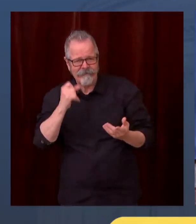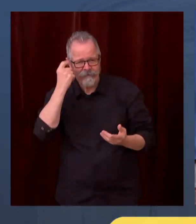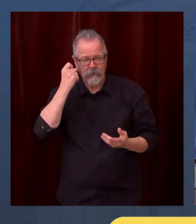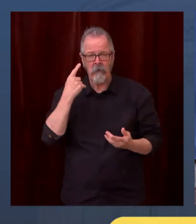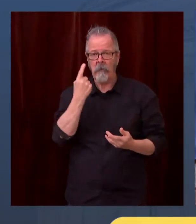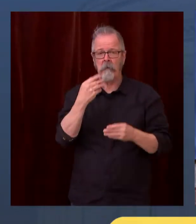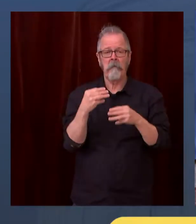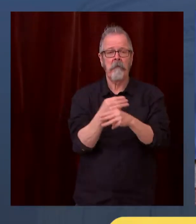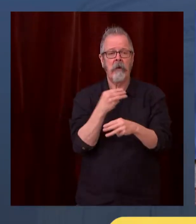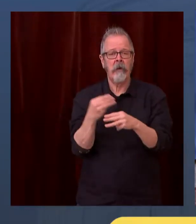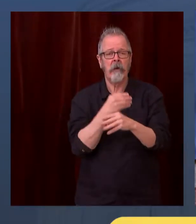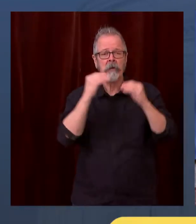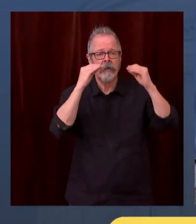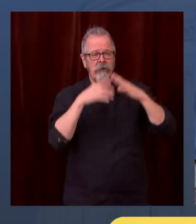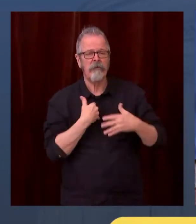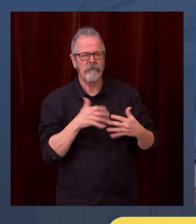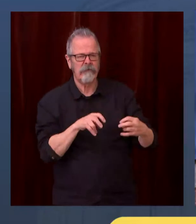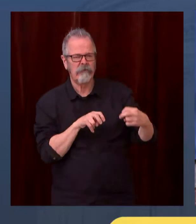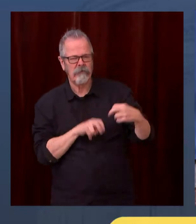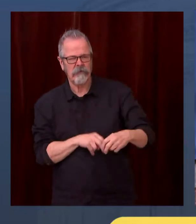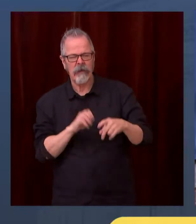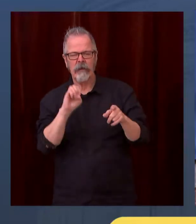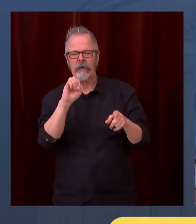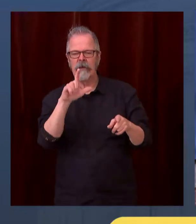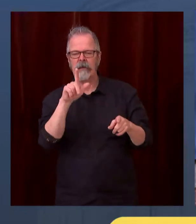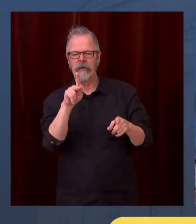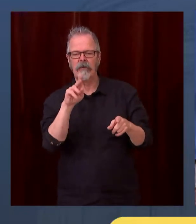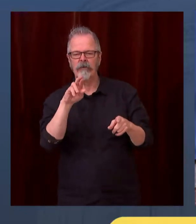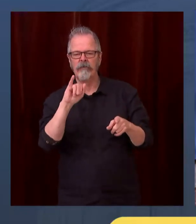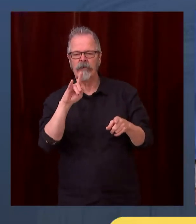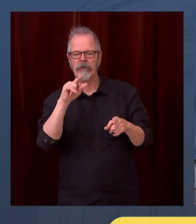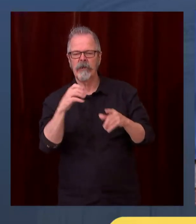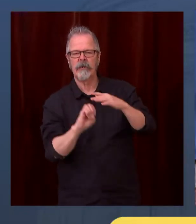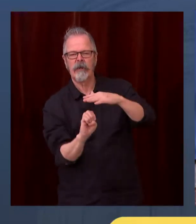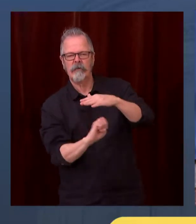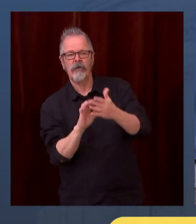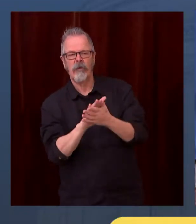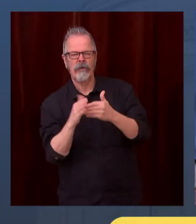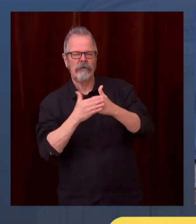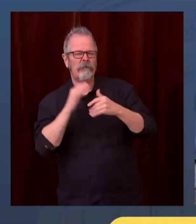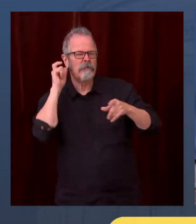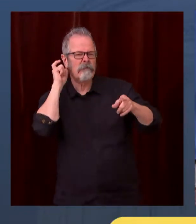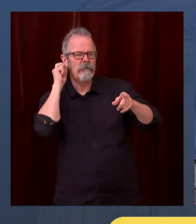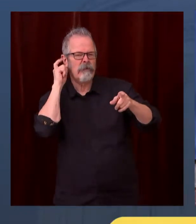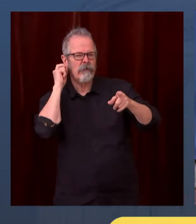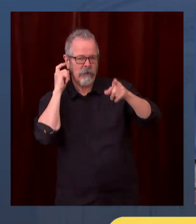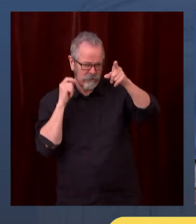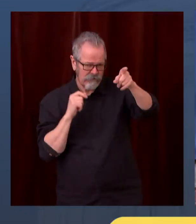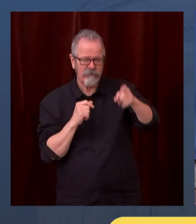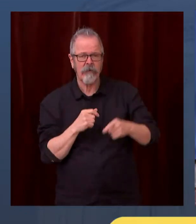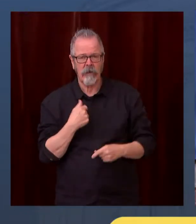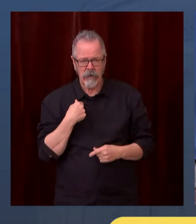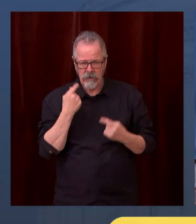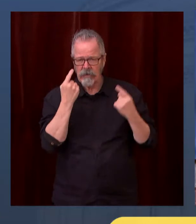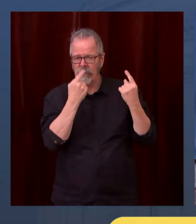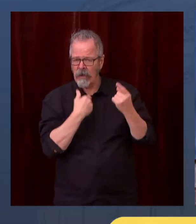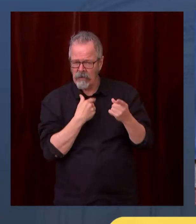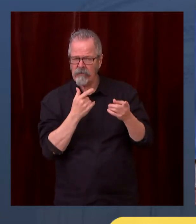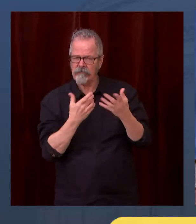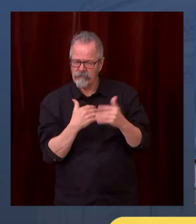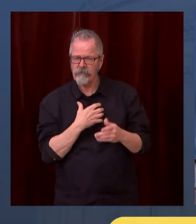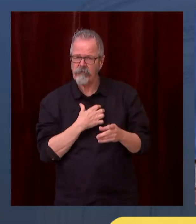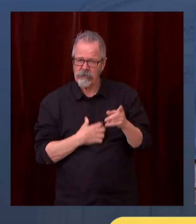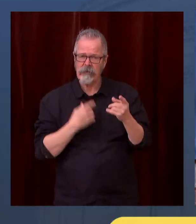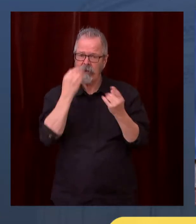before yesterday, and he told me that when this was being considered at his school, this is an elementary school in Buckley, he said